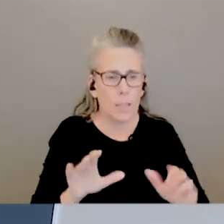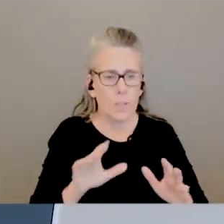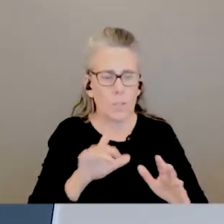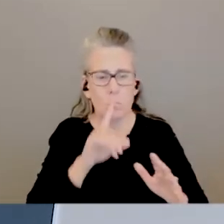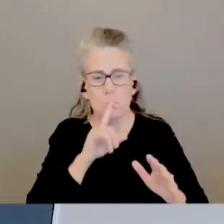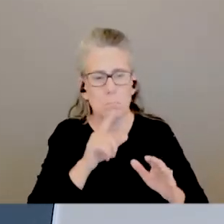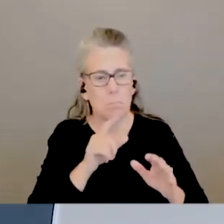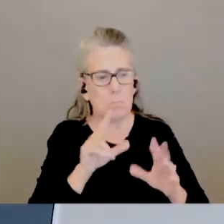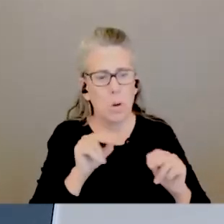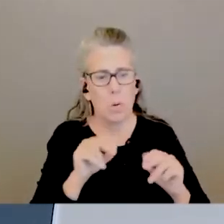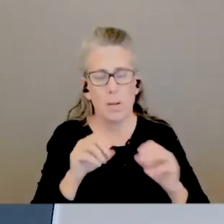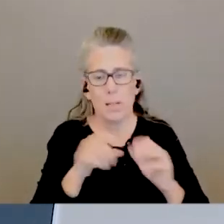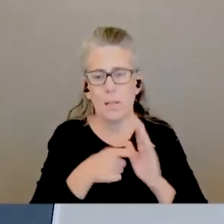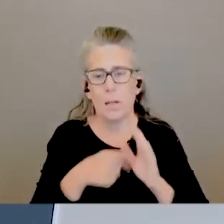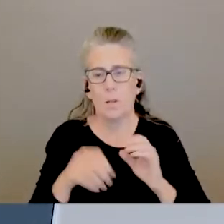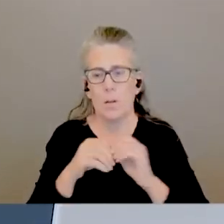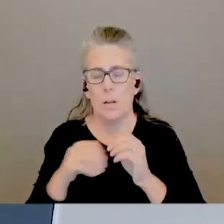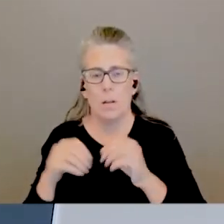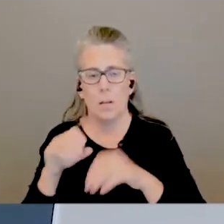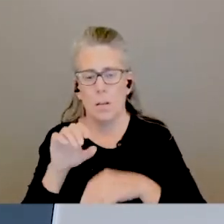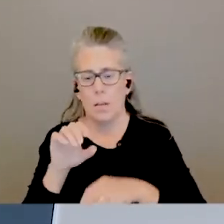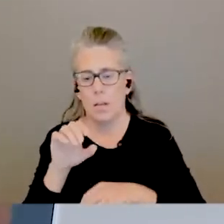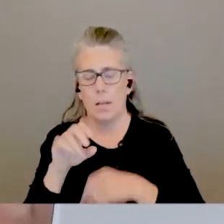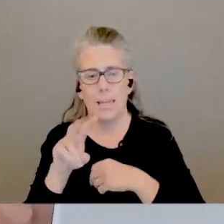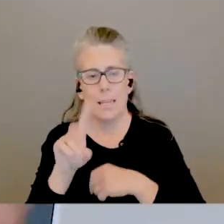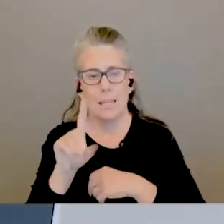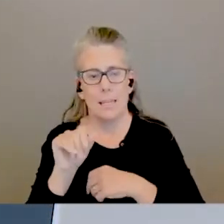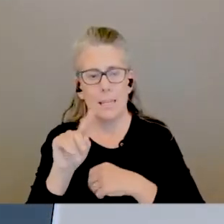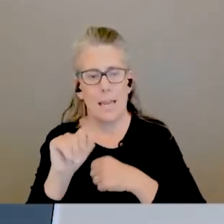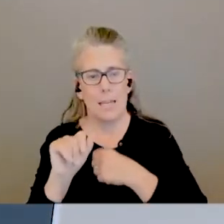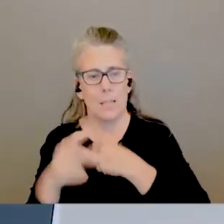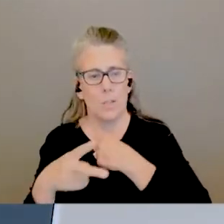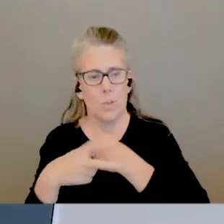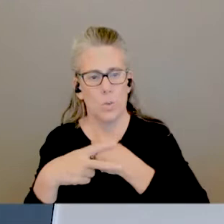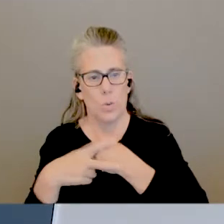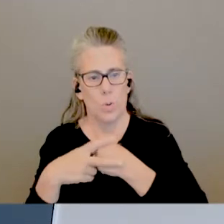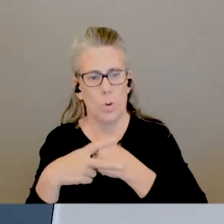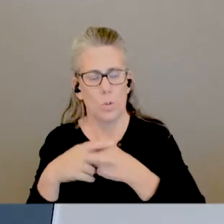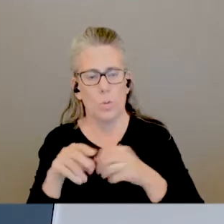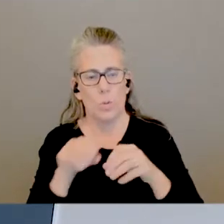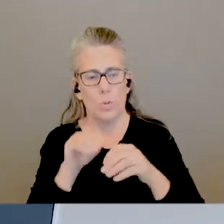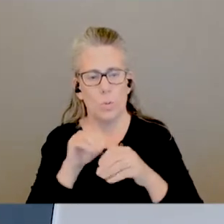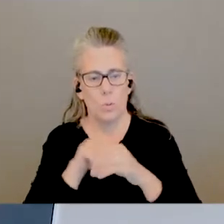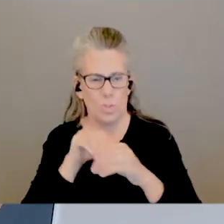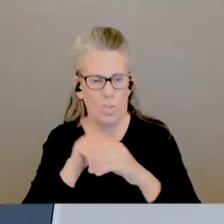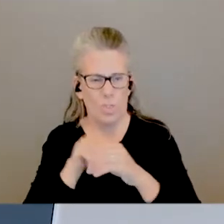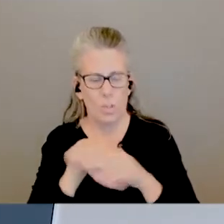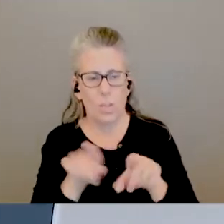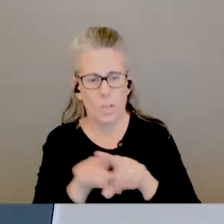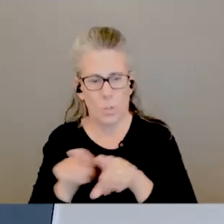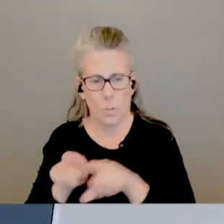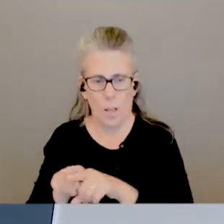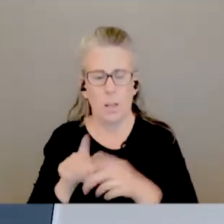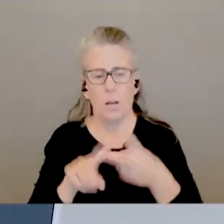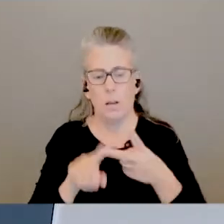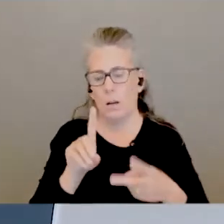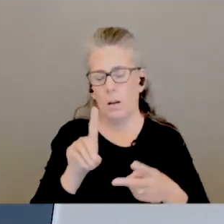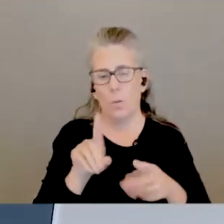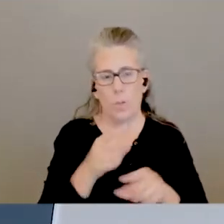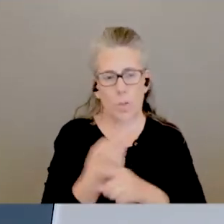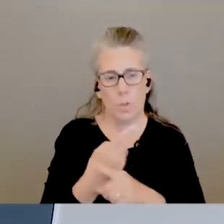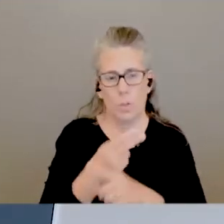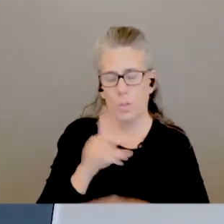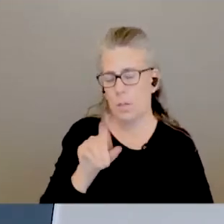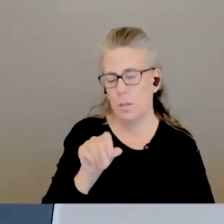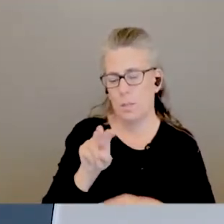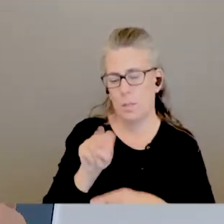stores to support our use cases. And so we evolved our architecture to use DynamoDB and AWS